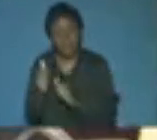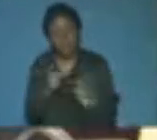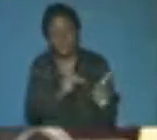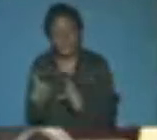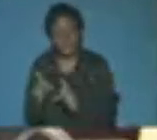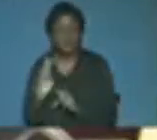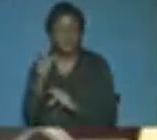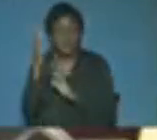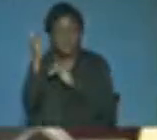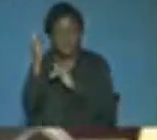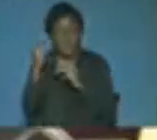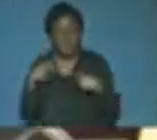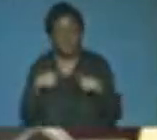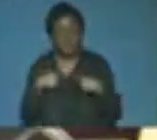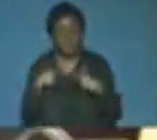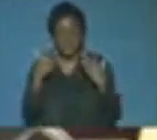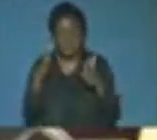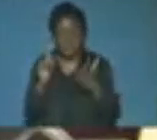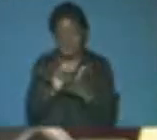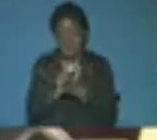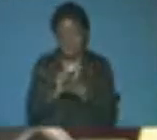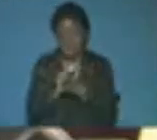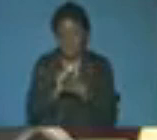facility completed by